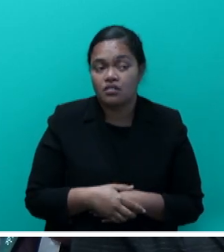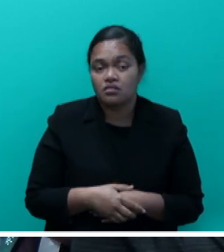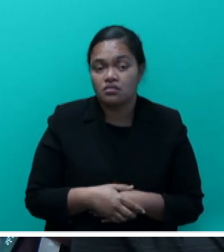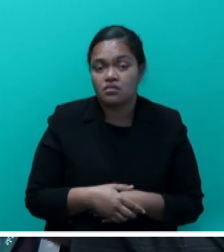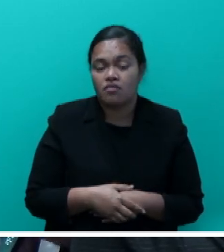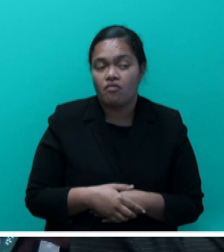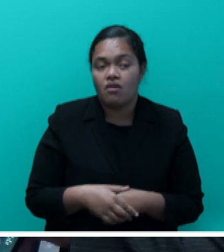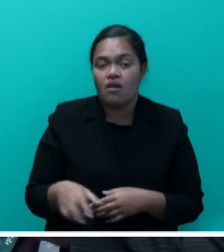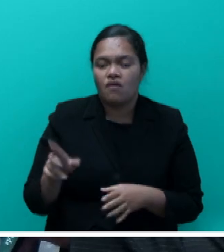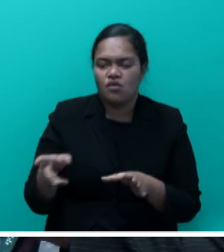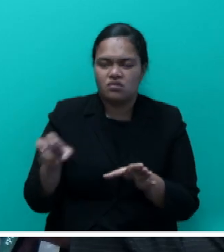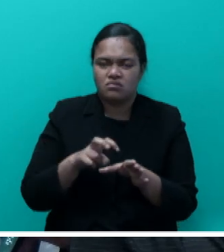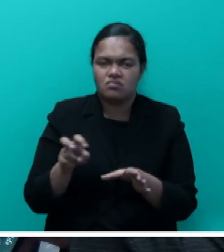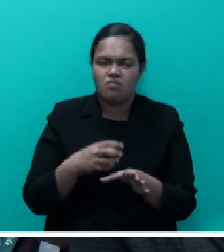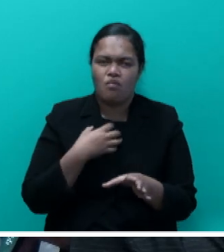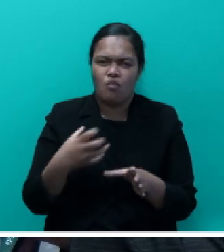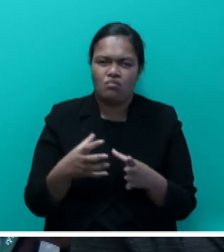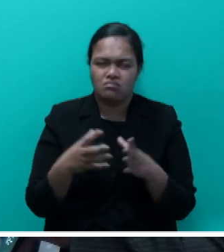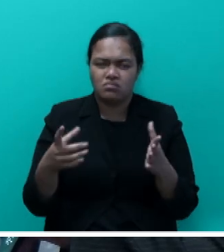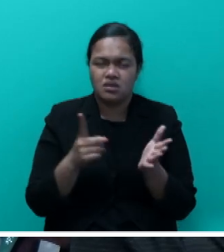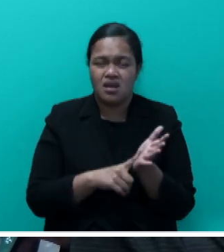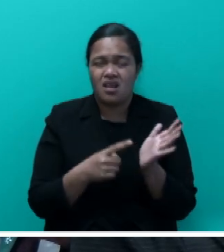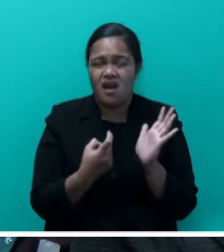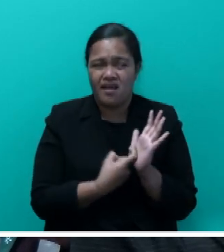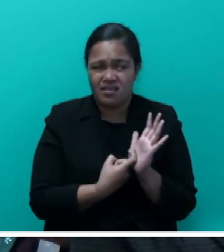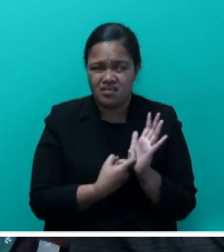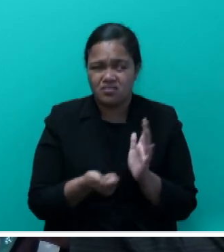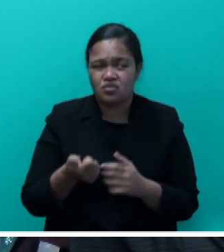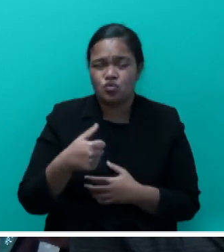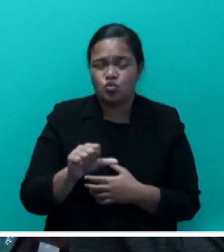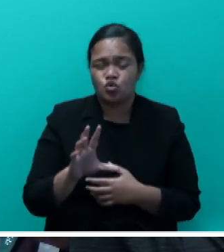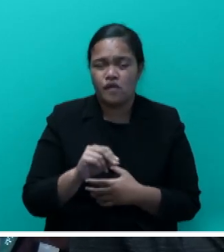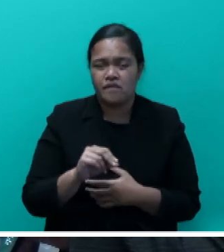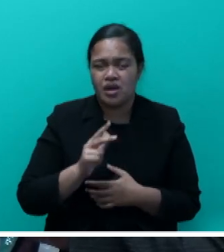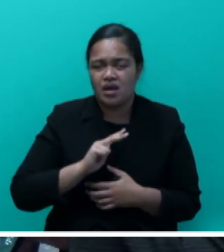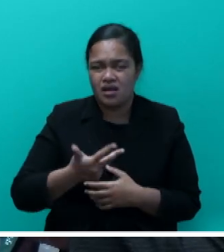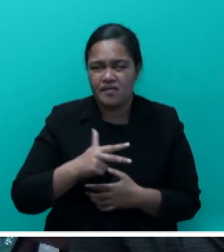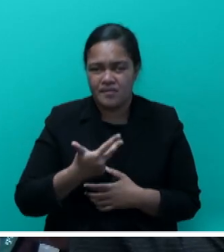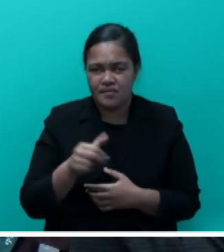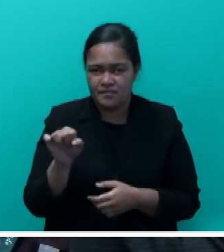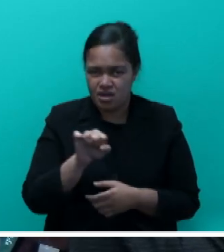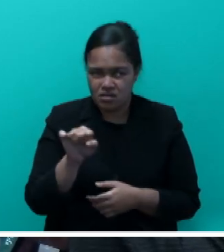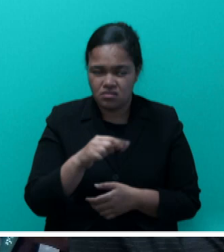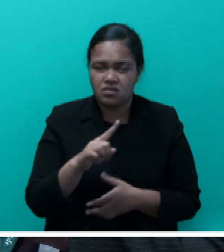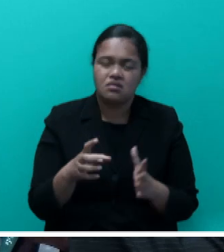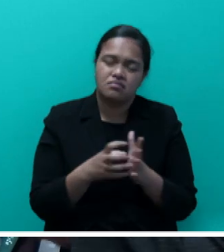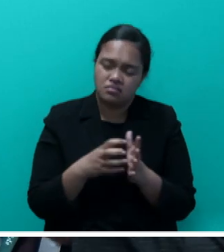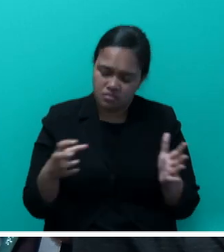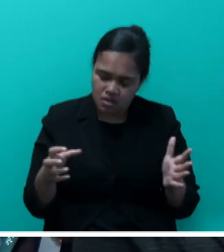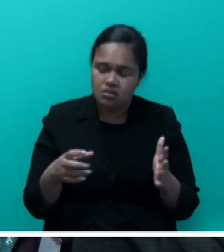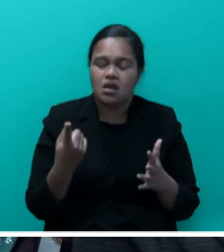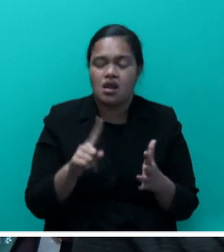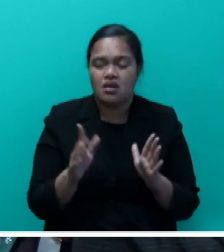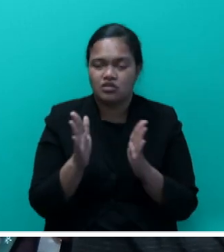carriage of passengers. And of course the LR, use of a rental vehicle, and there's minibuses and